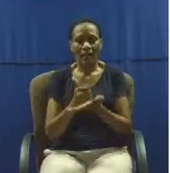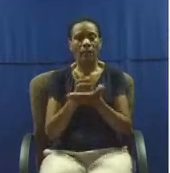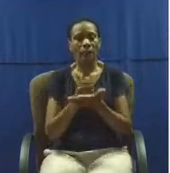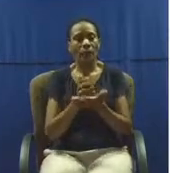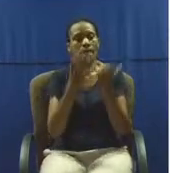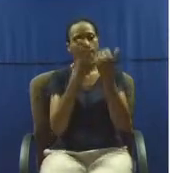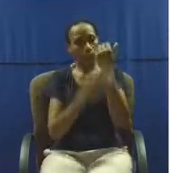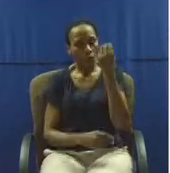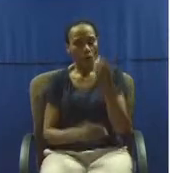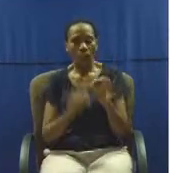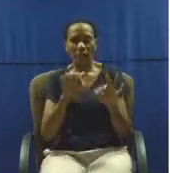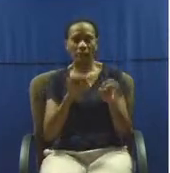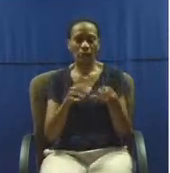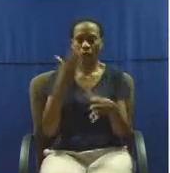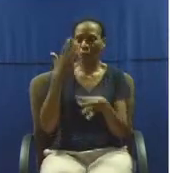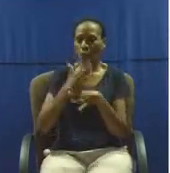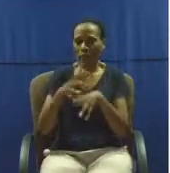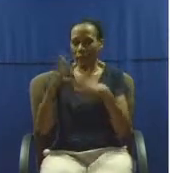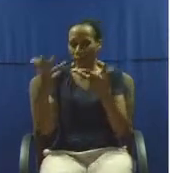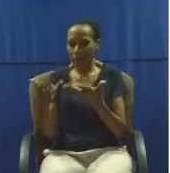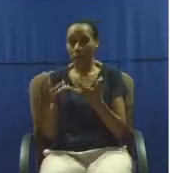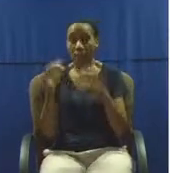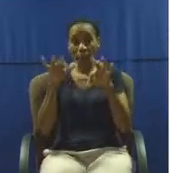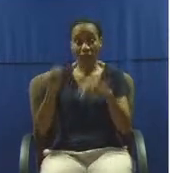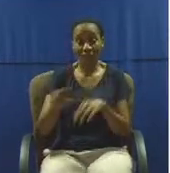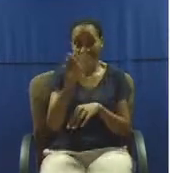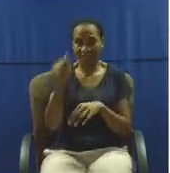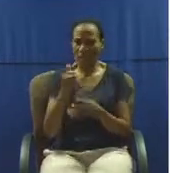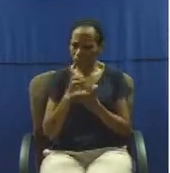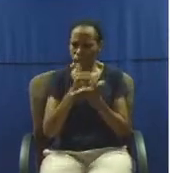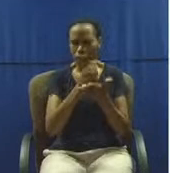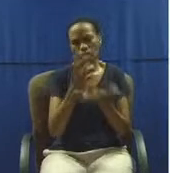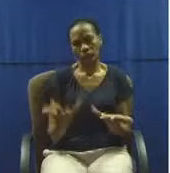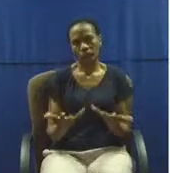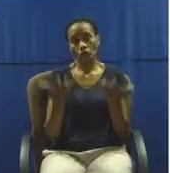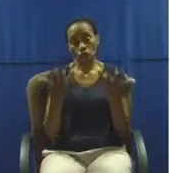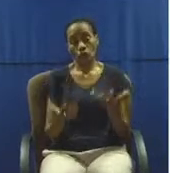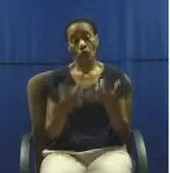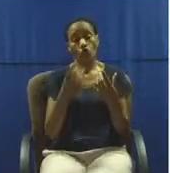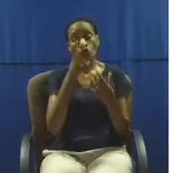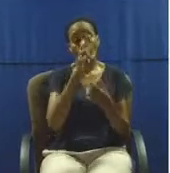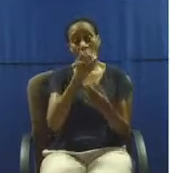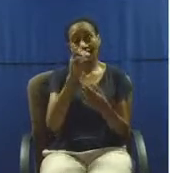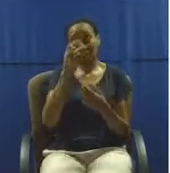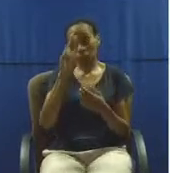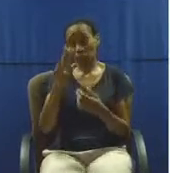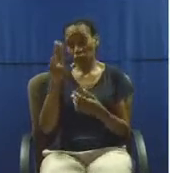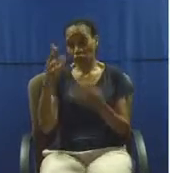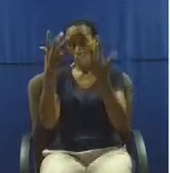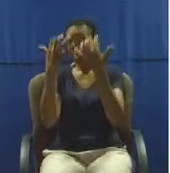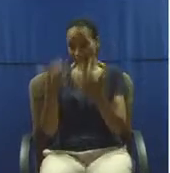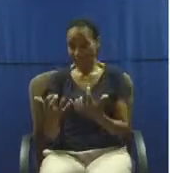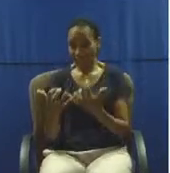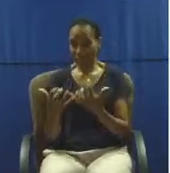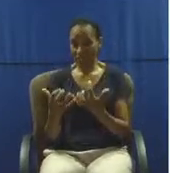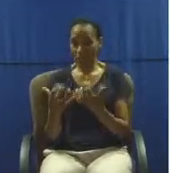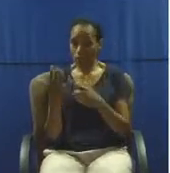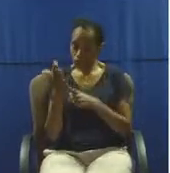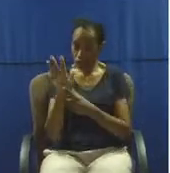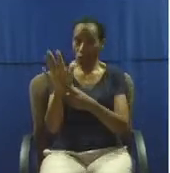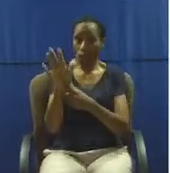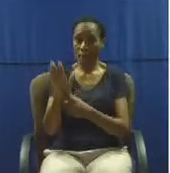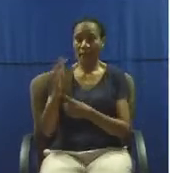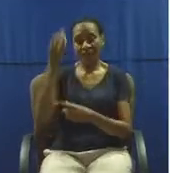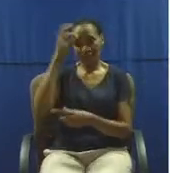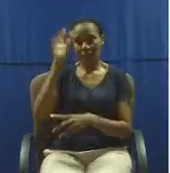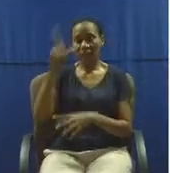and unemployed South Africans. The 2022 budget extends government support to